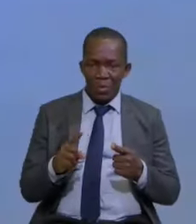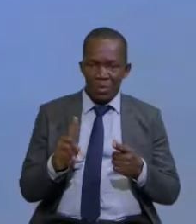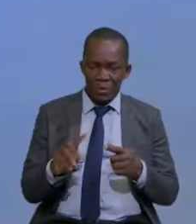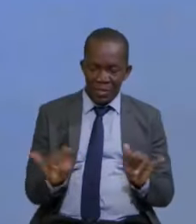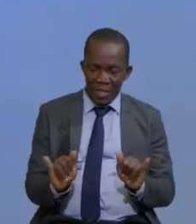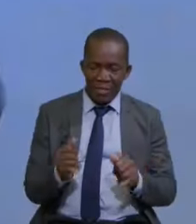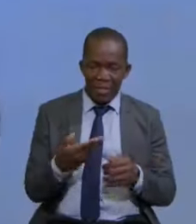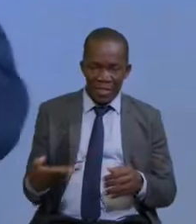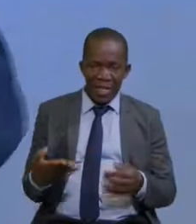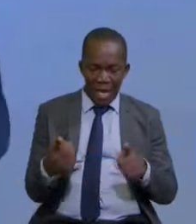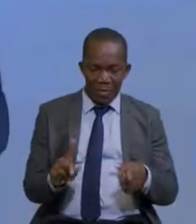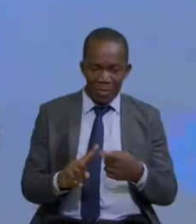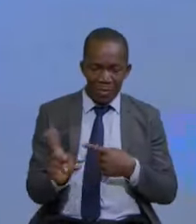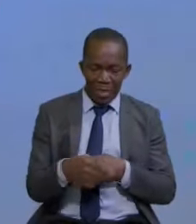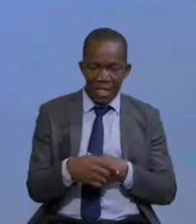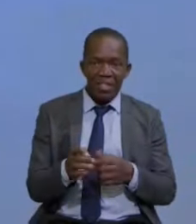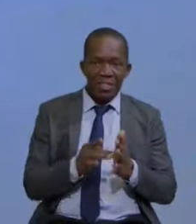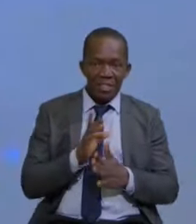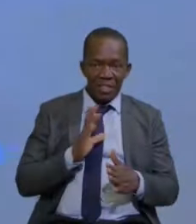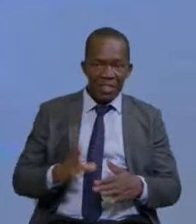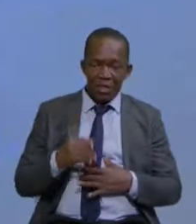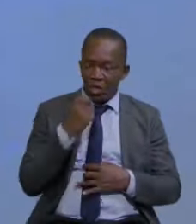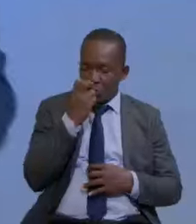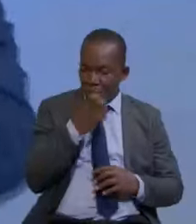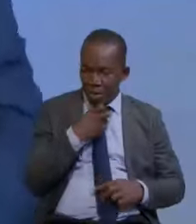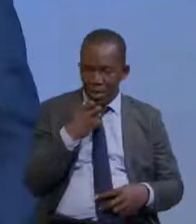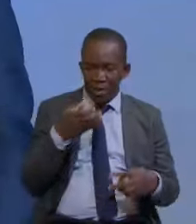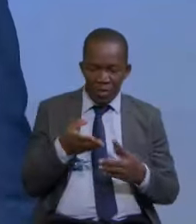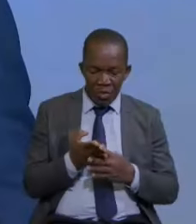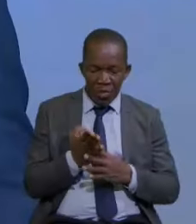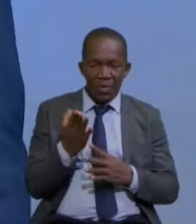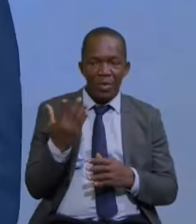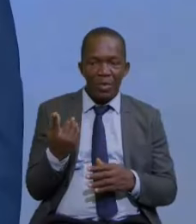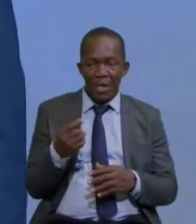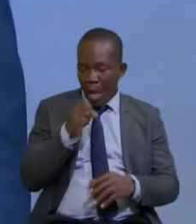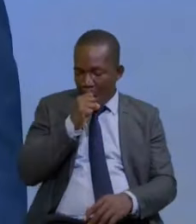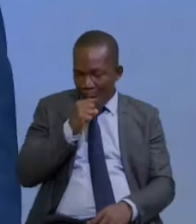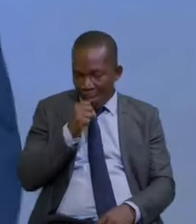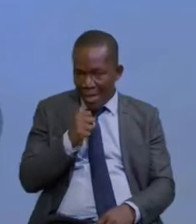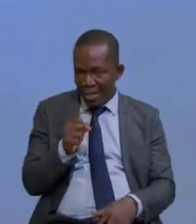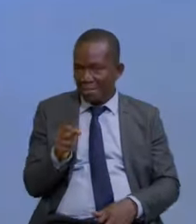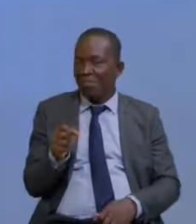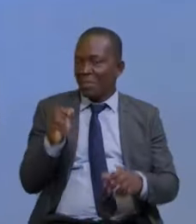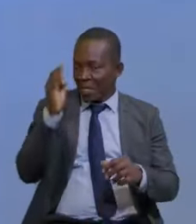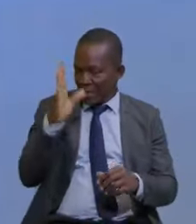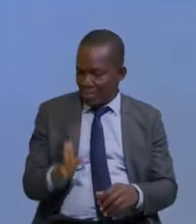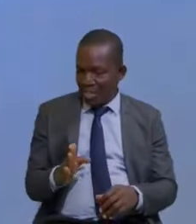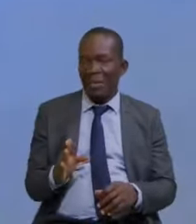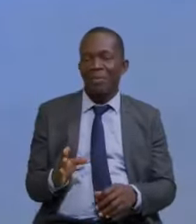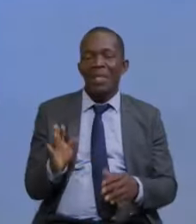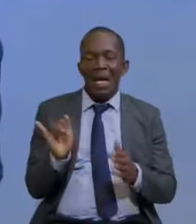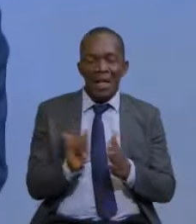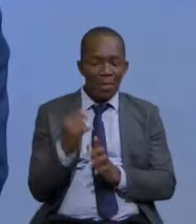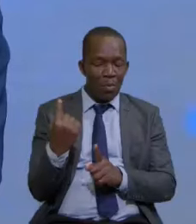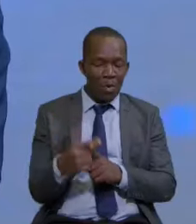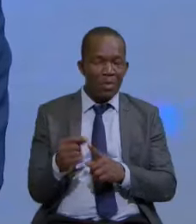the microphone. I'm just a microphone, and the word gets to you. There is the word of Jesus, is